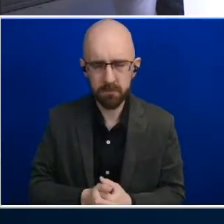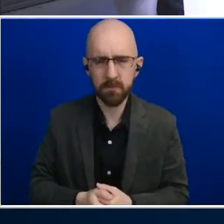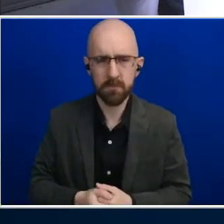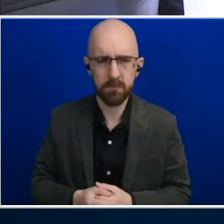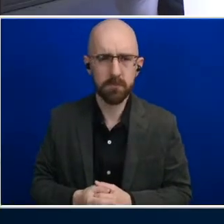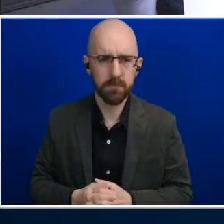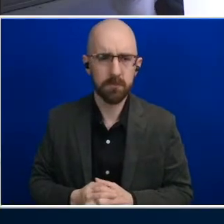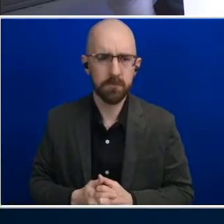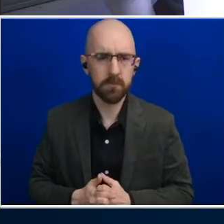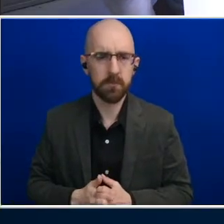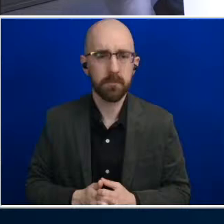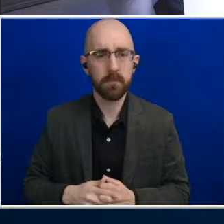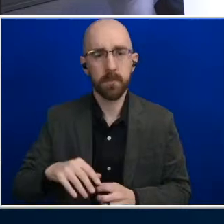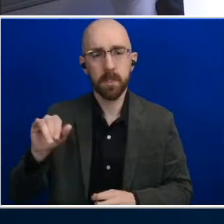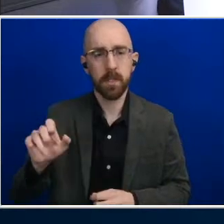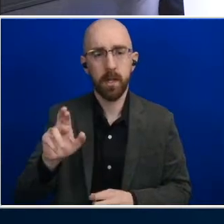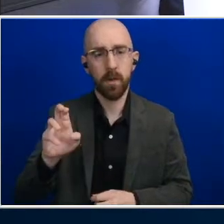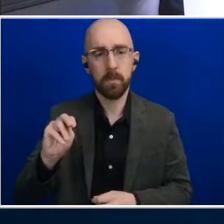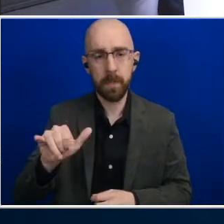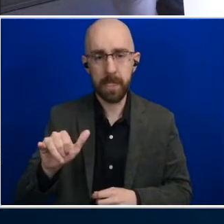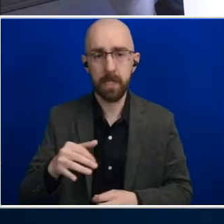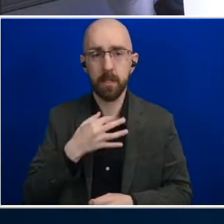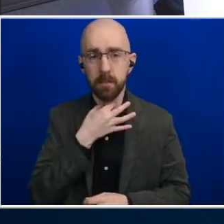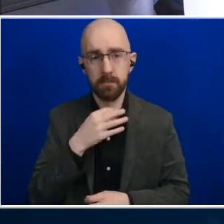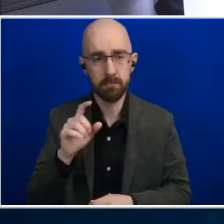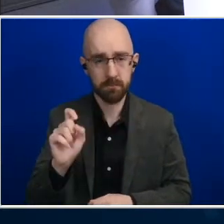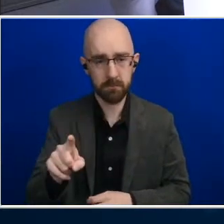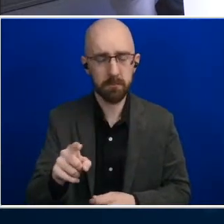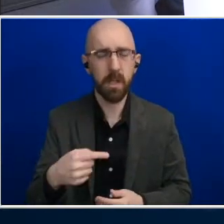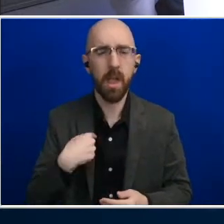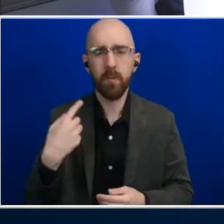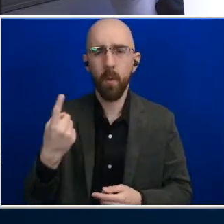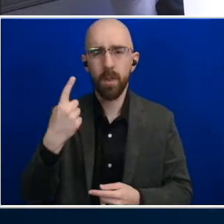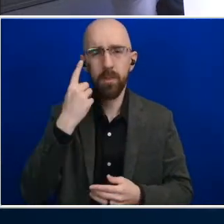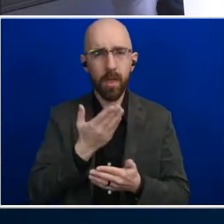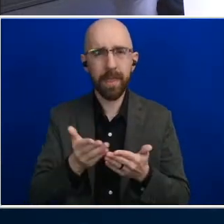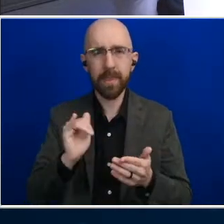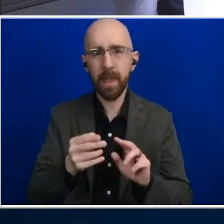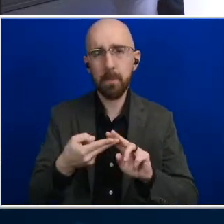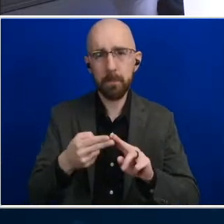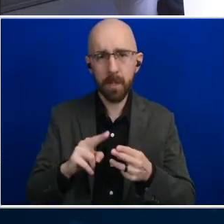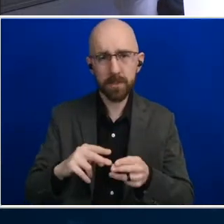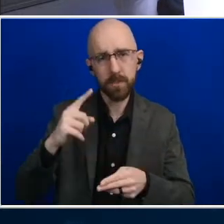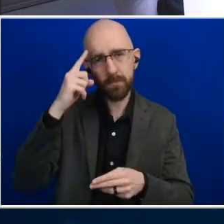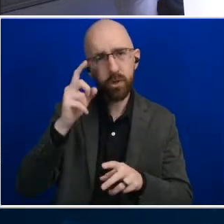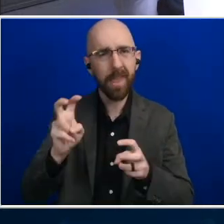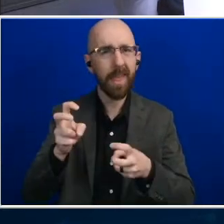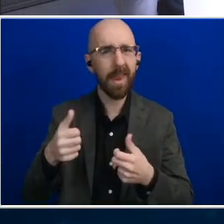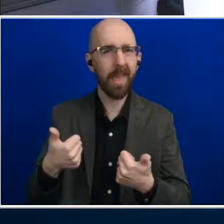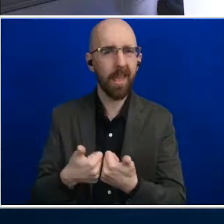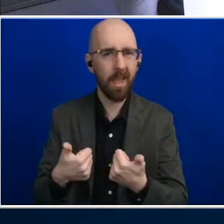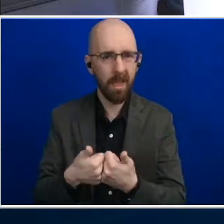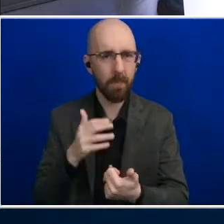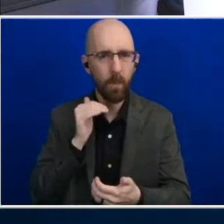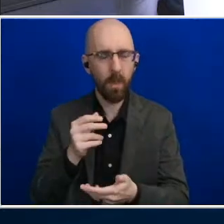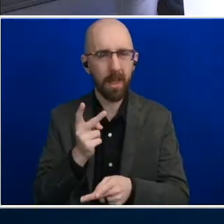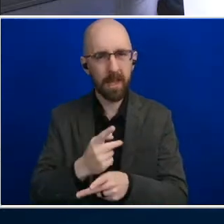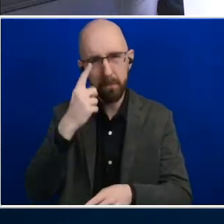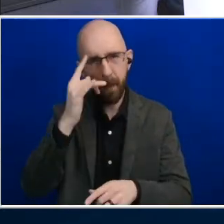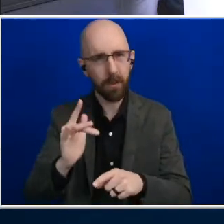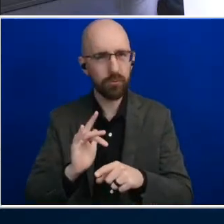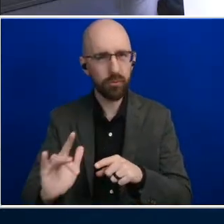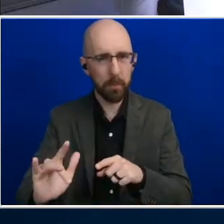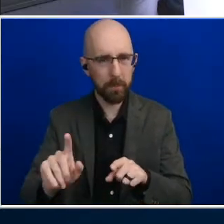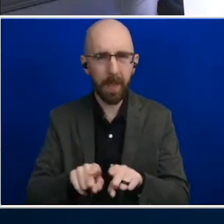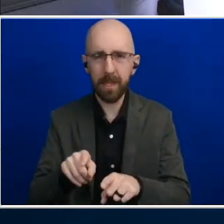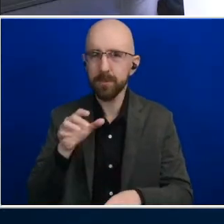Jeremy Yenser has a question. He writes, I've always thought that things like puzzles and brain teasers keep your mind sharp as you age. Is it truly